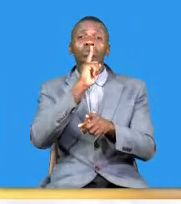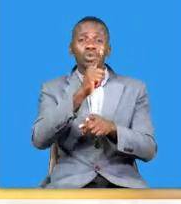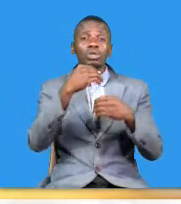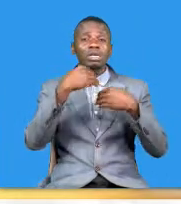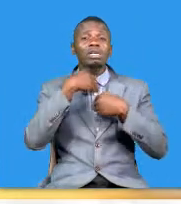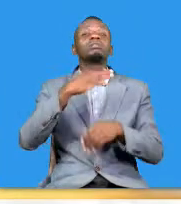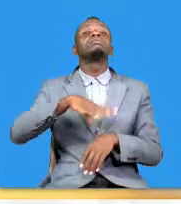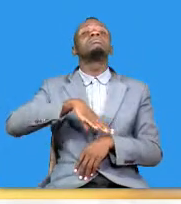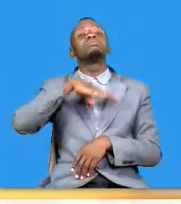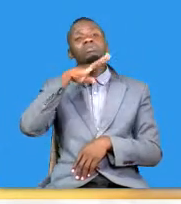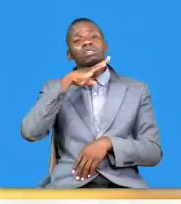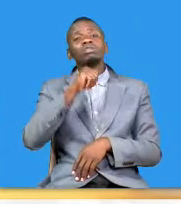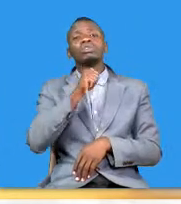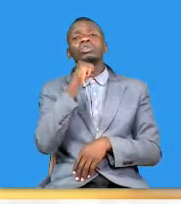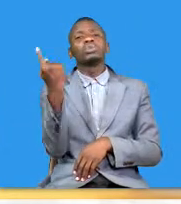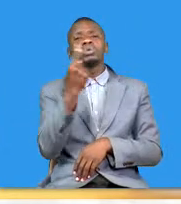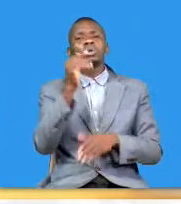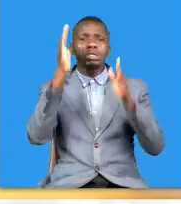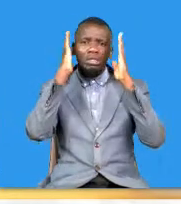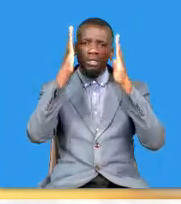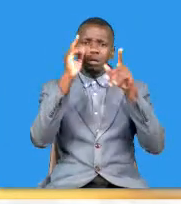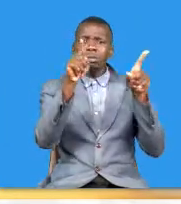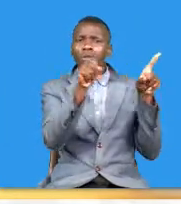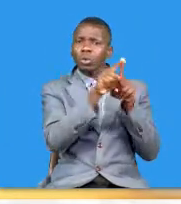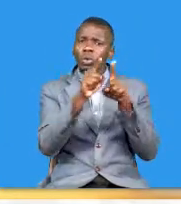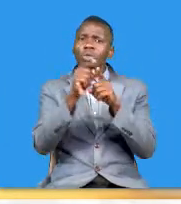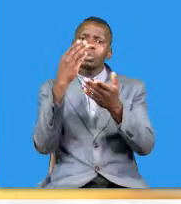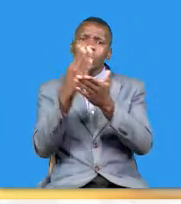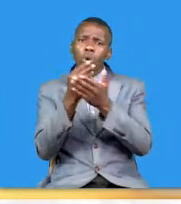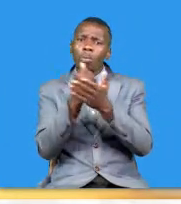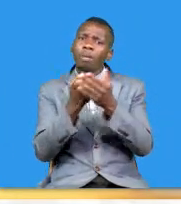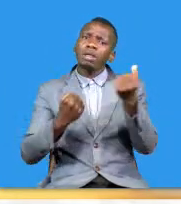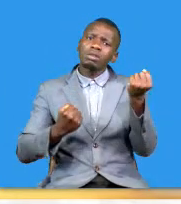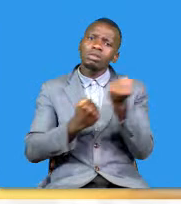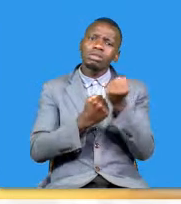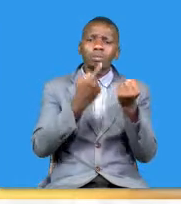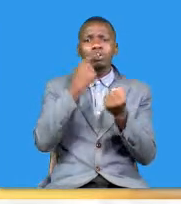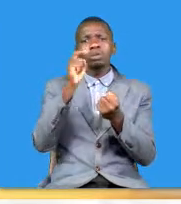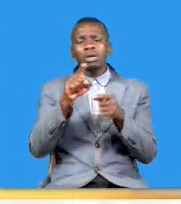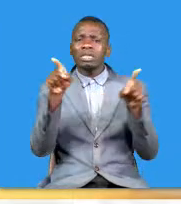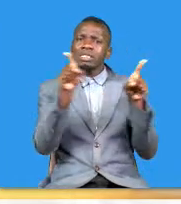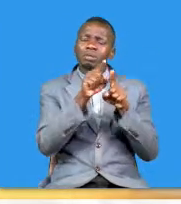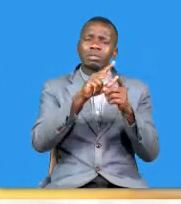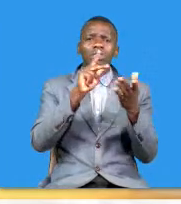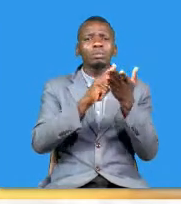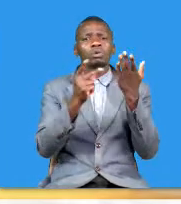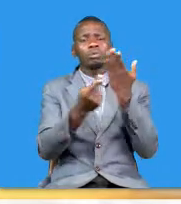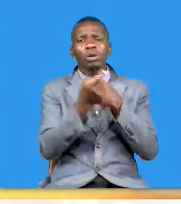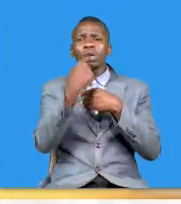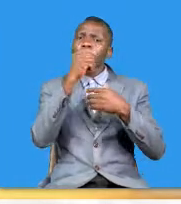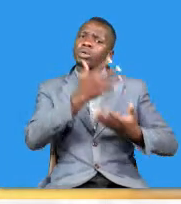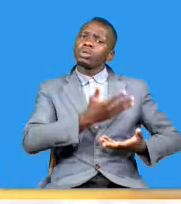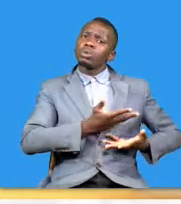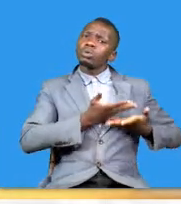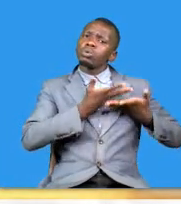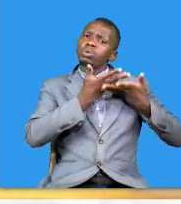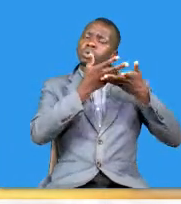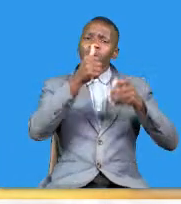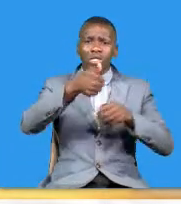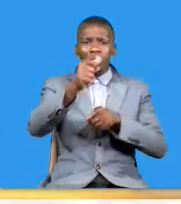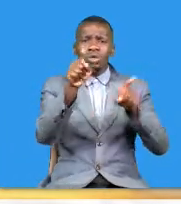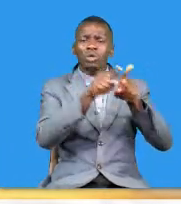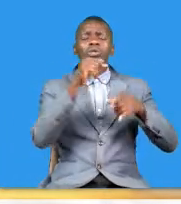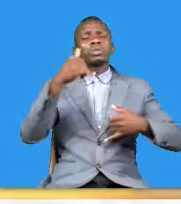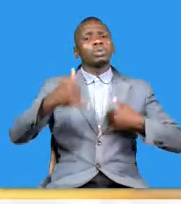not just attention, but resources, as well as platforms for you to express yourselves and enjoy life as